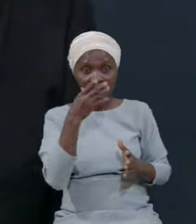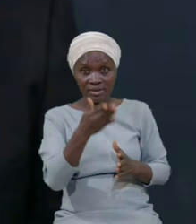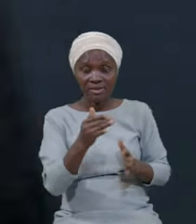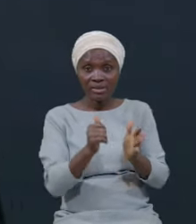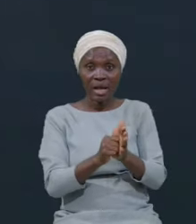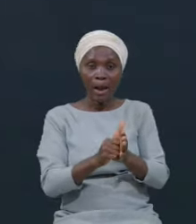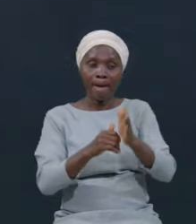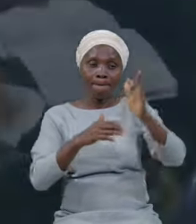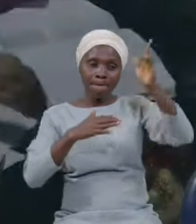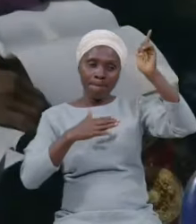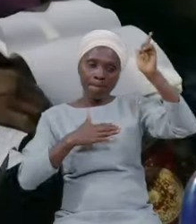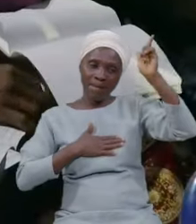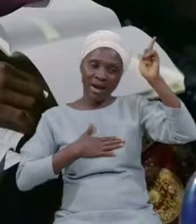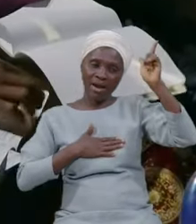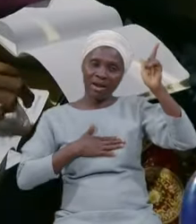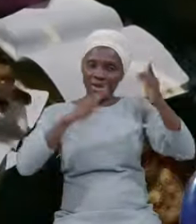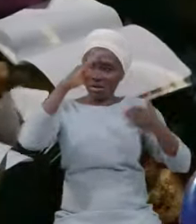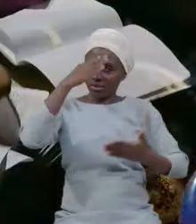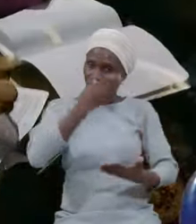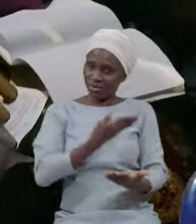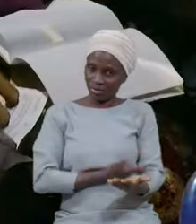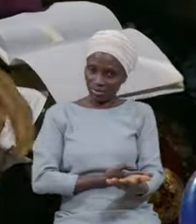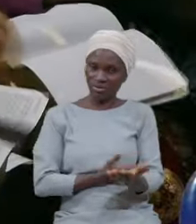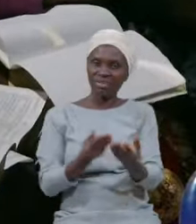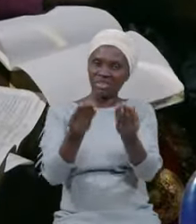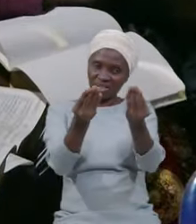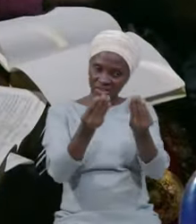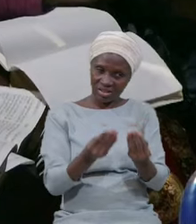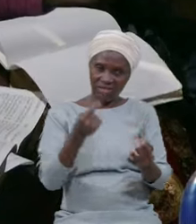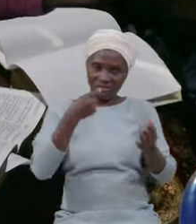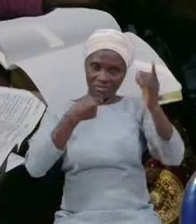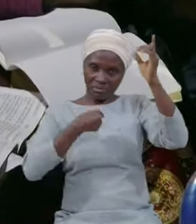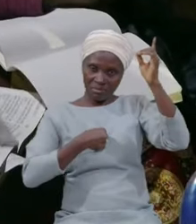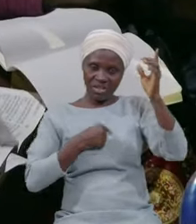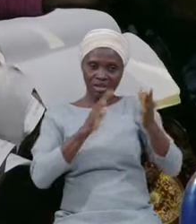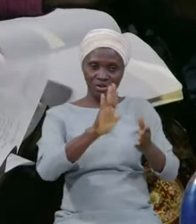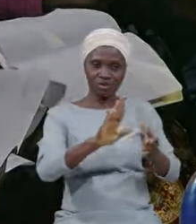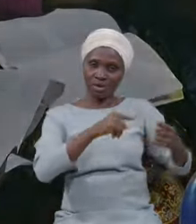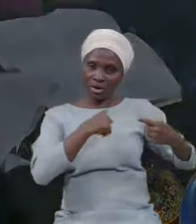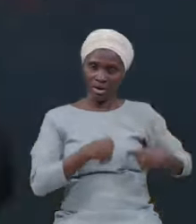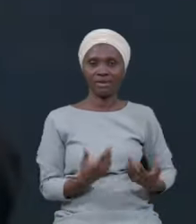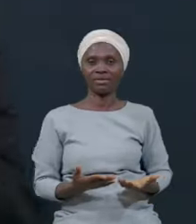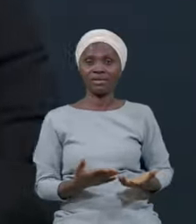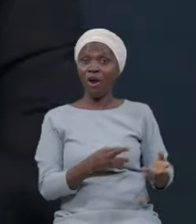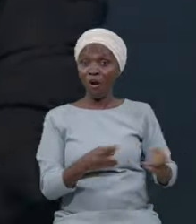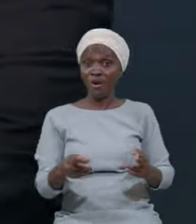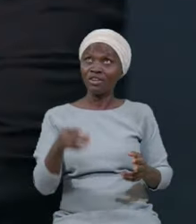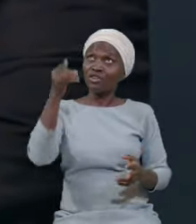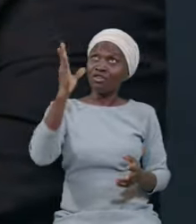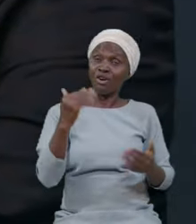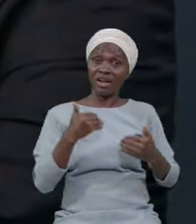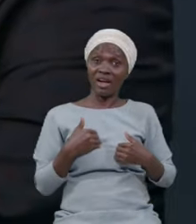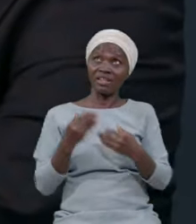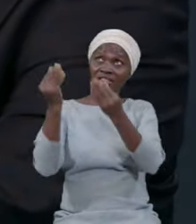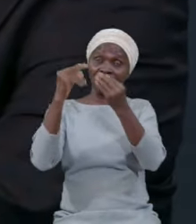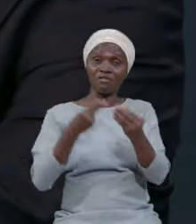give me your heart. Already God has given us a son. It says, now, look at what I've